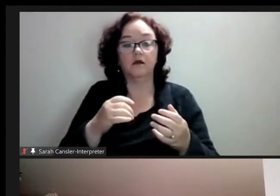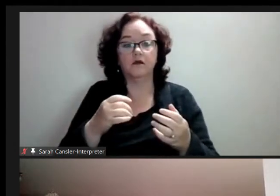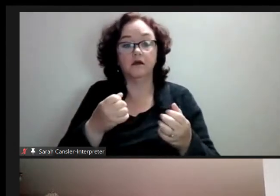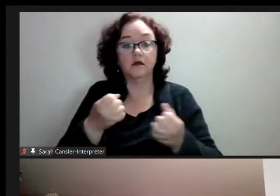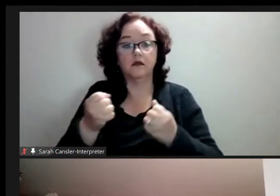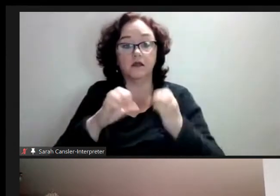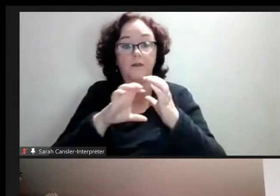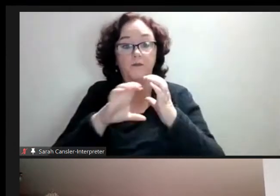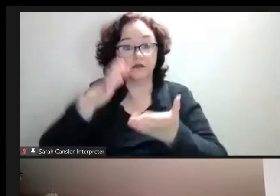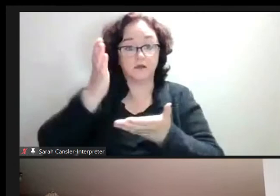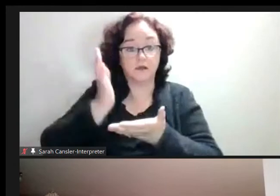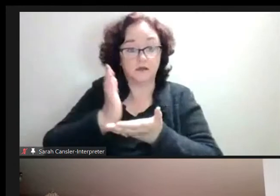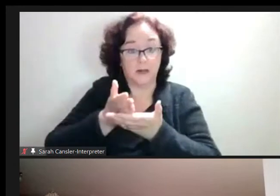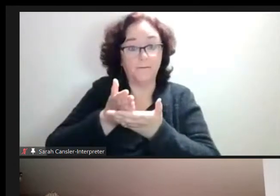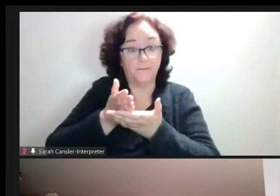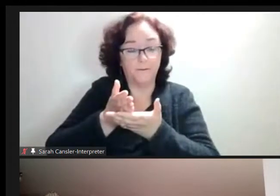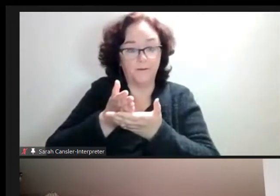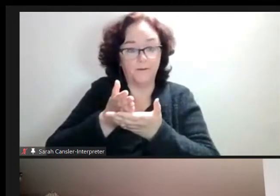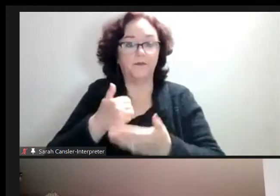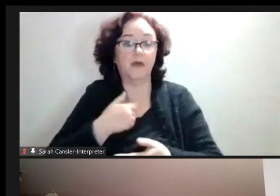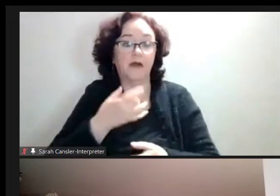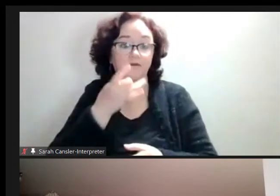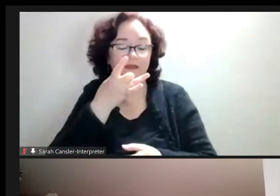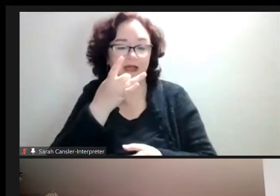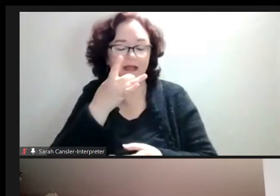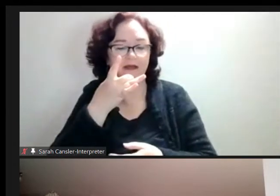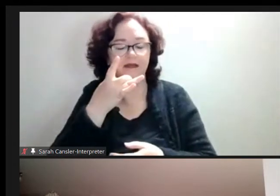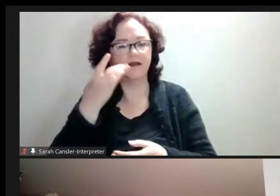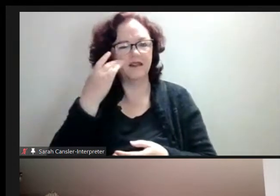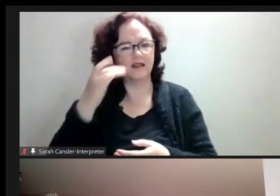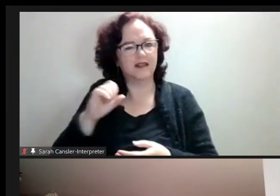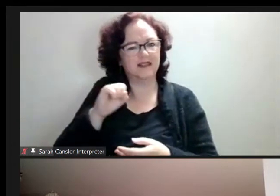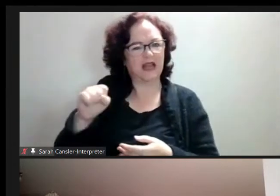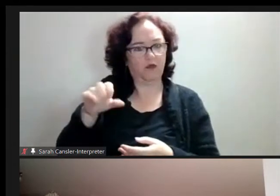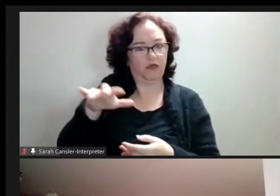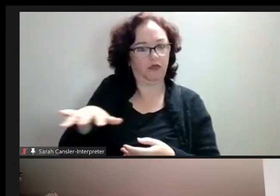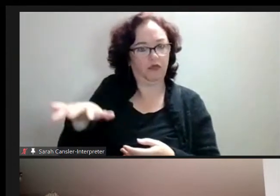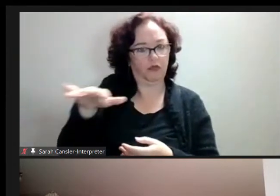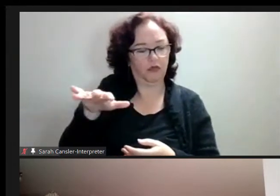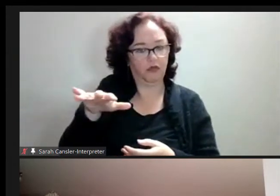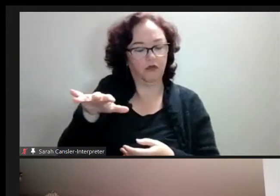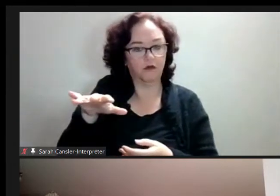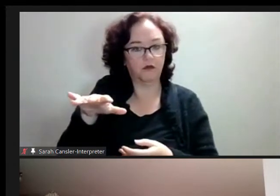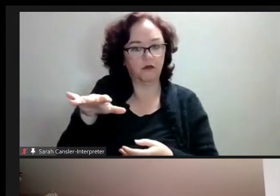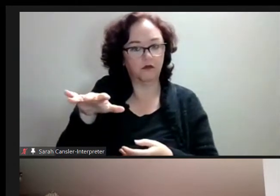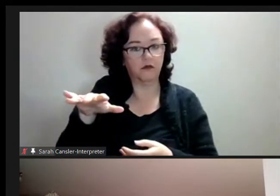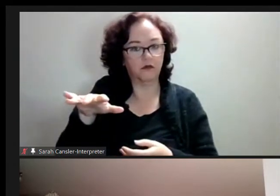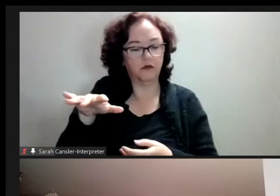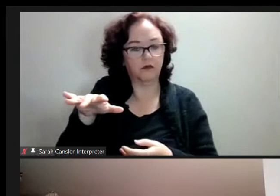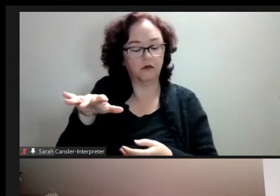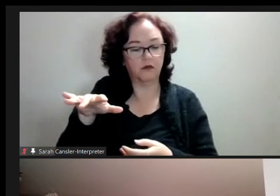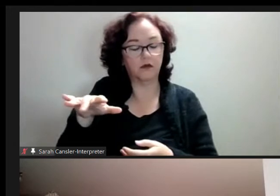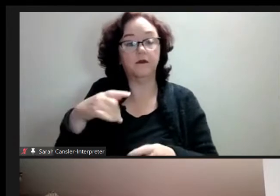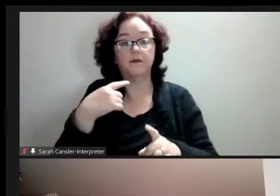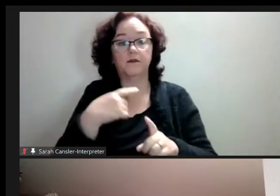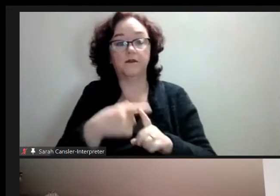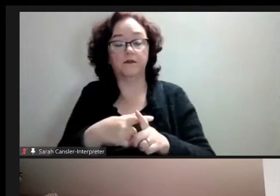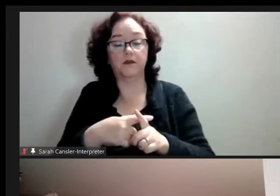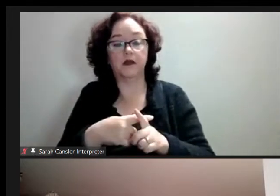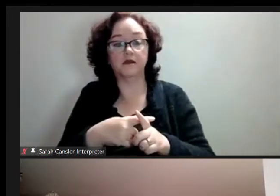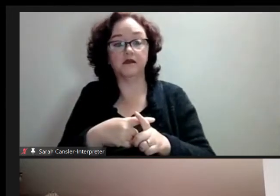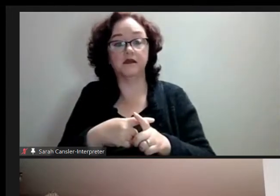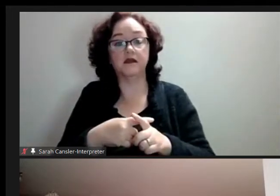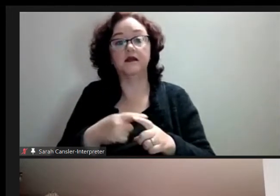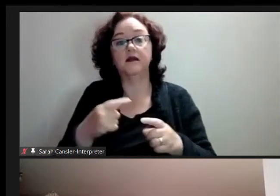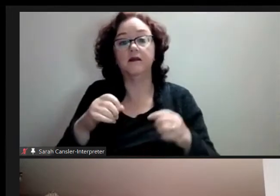stop that is at the south end of the site. The entire east face of the station house